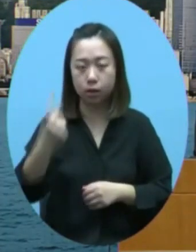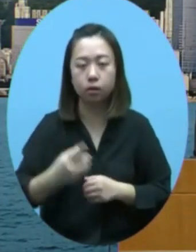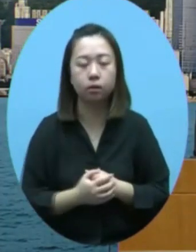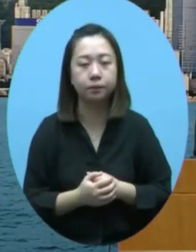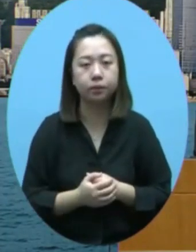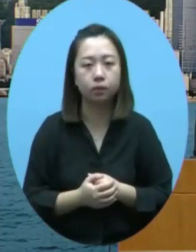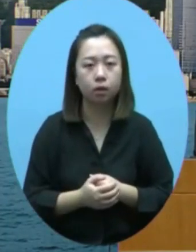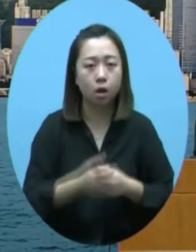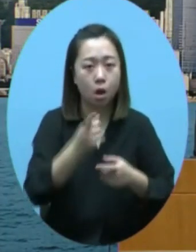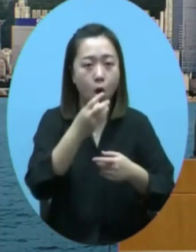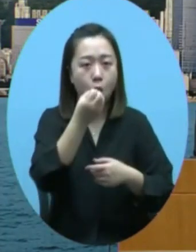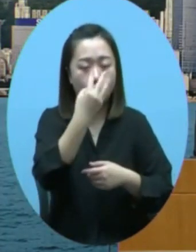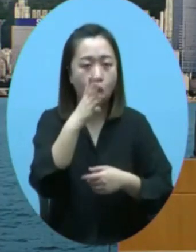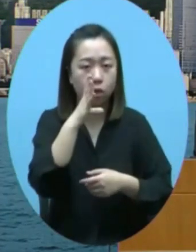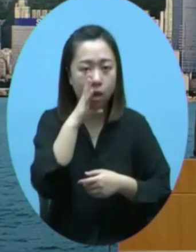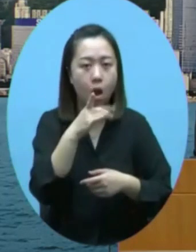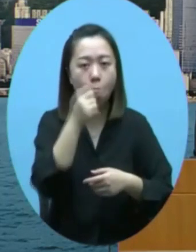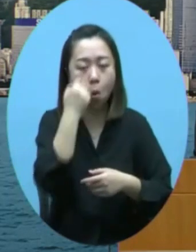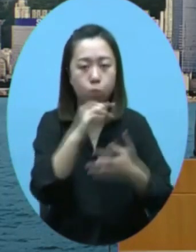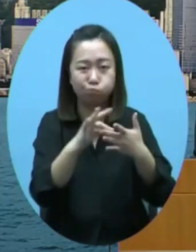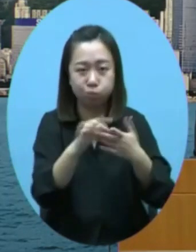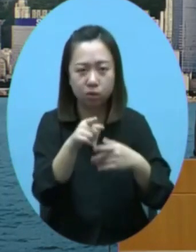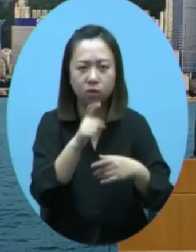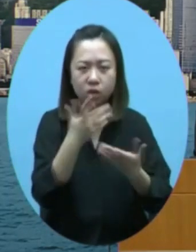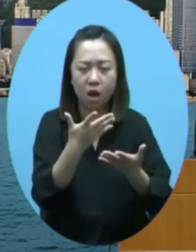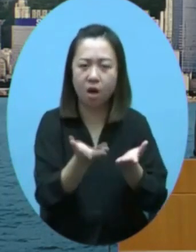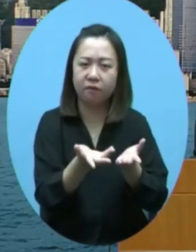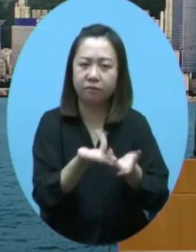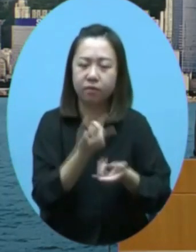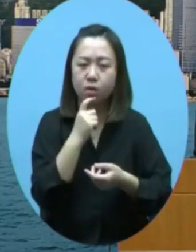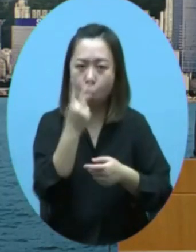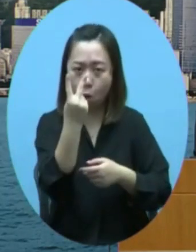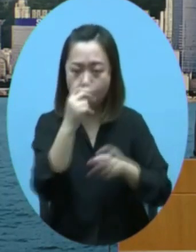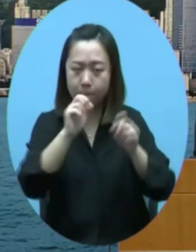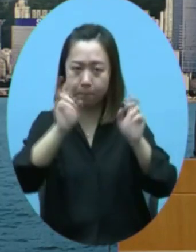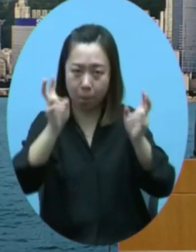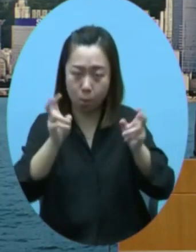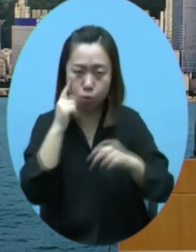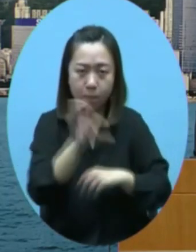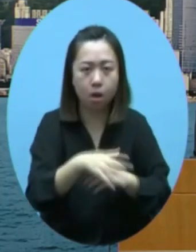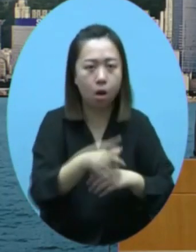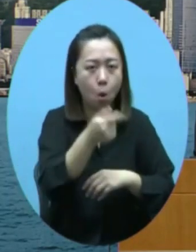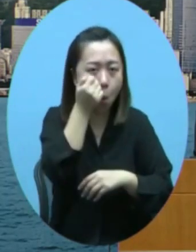HKO1. As for the 32 cases in Kong Tai Care for the Aged Center,